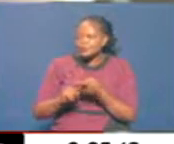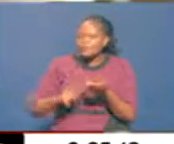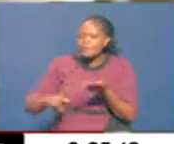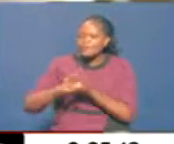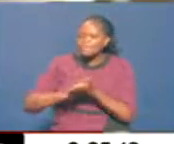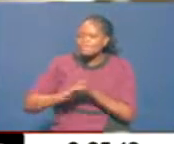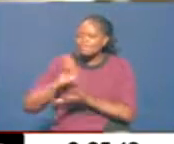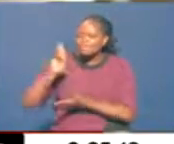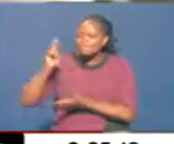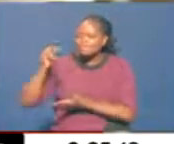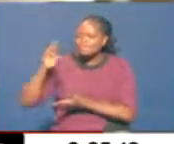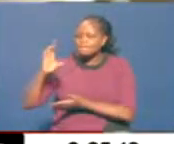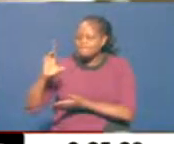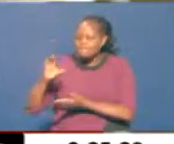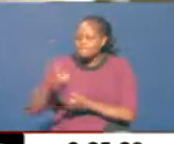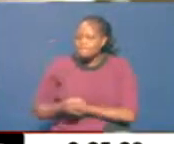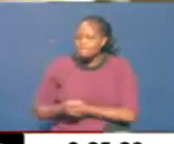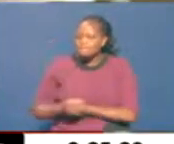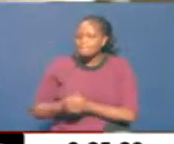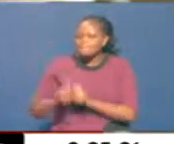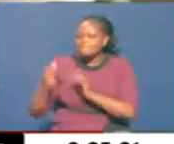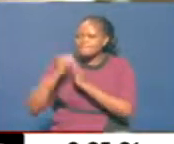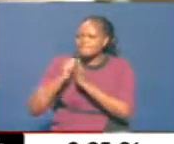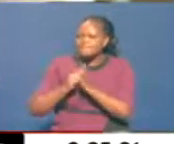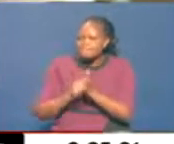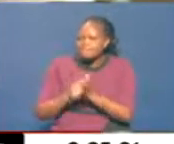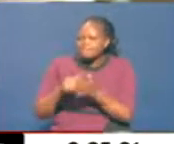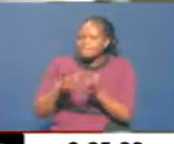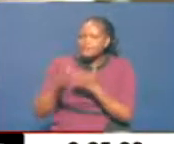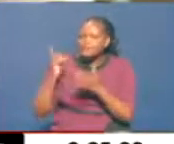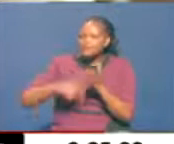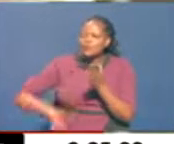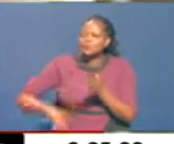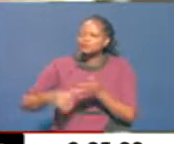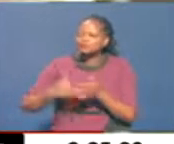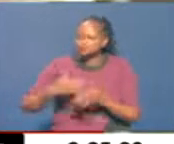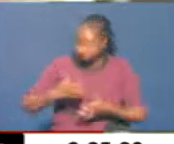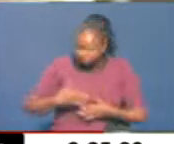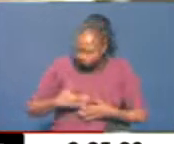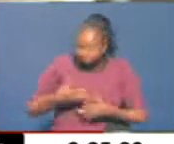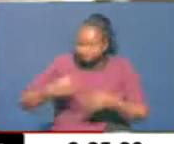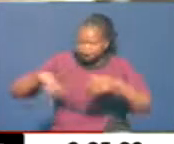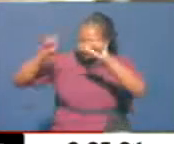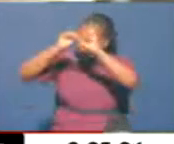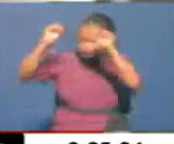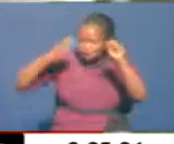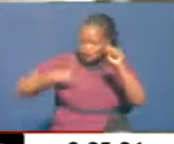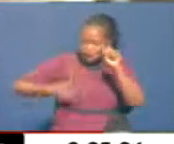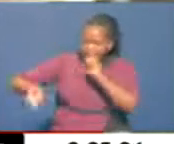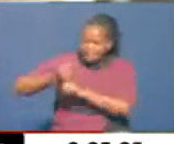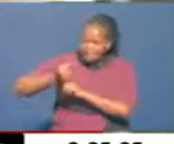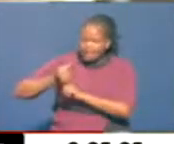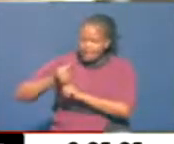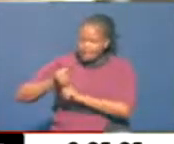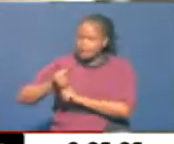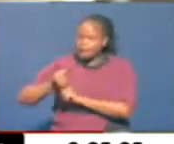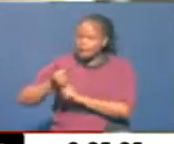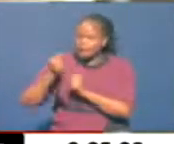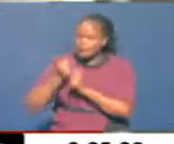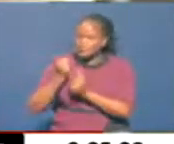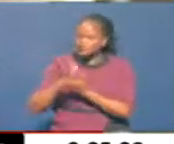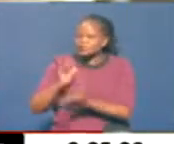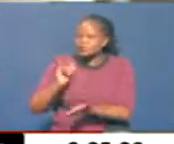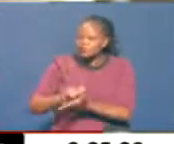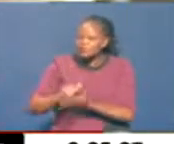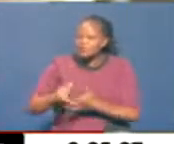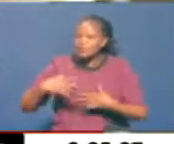the pure fundamental elements of what His Excellency the President Uhuru Kenyatta wanted to achieve is to essentially ensure that